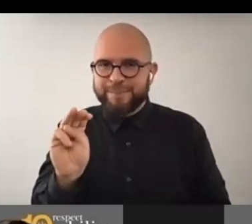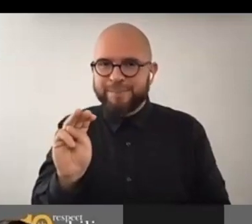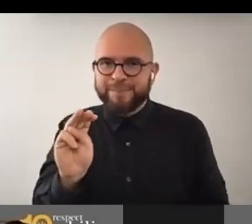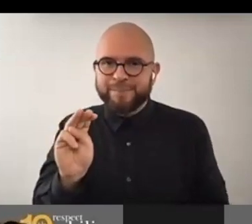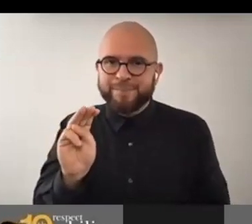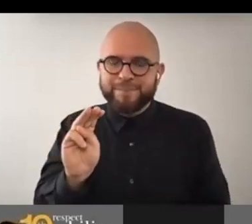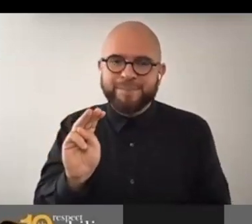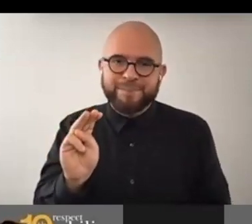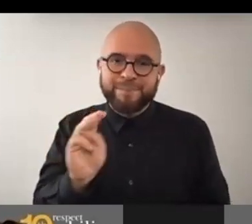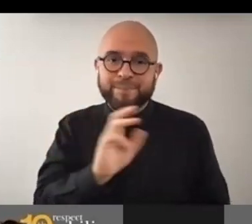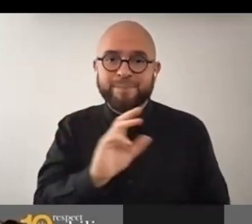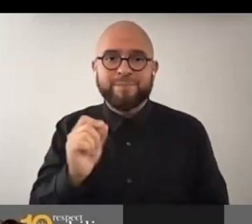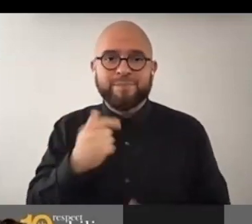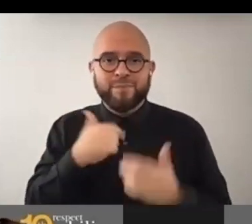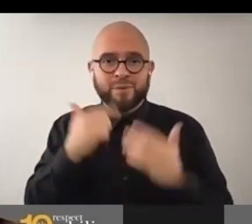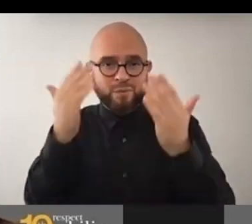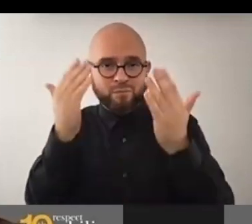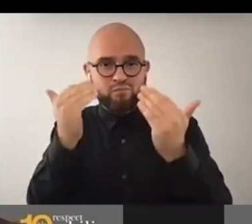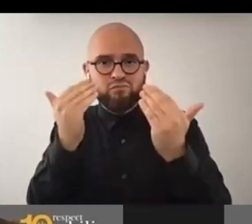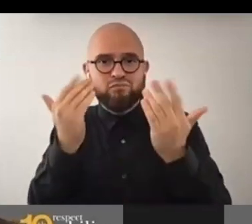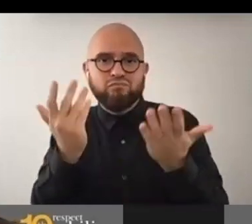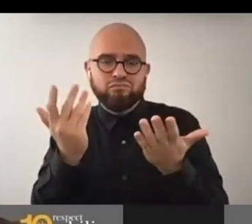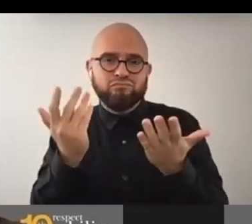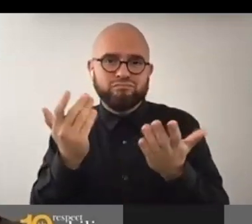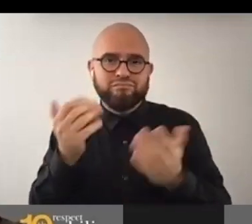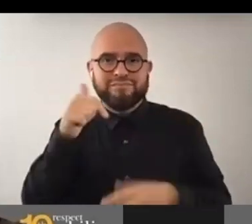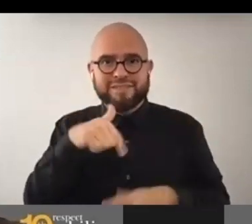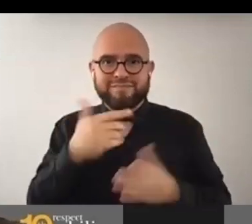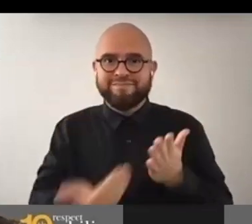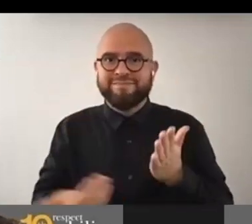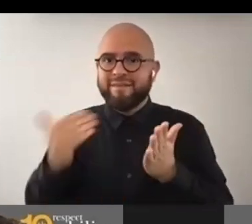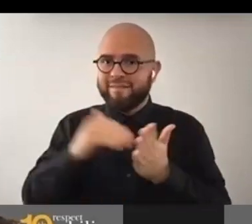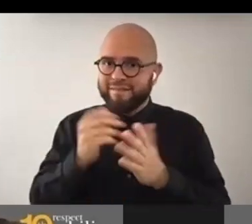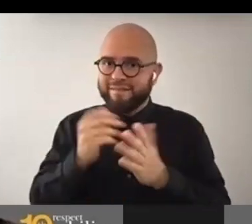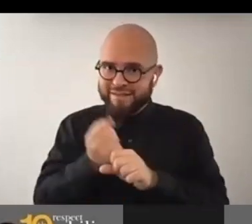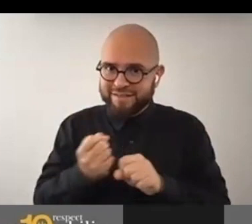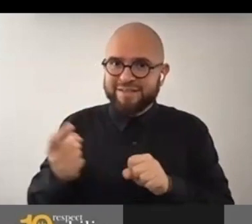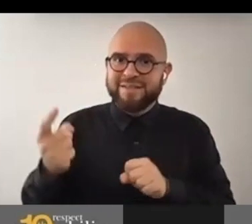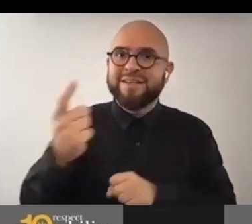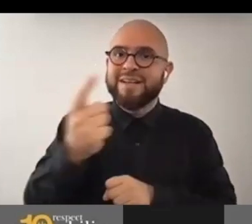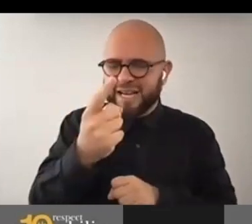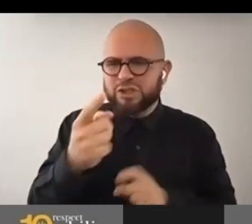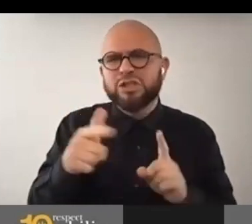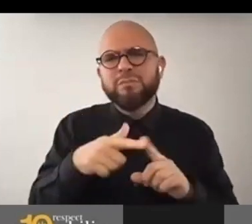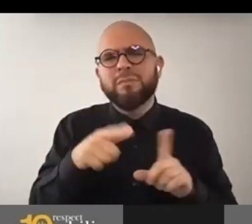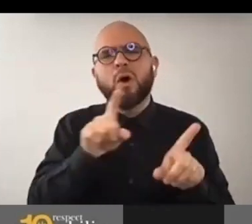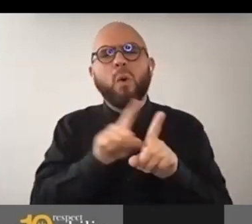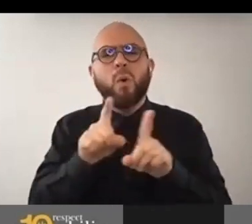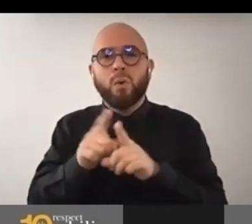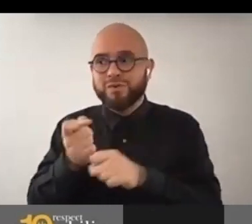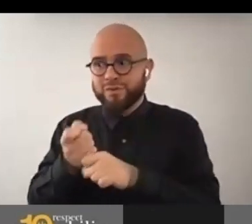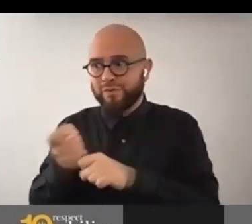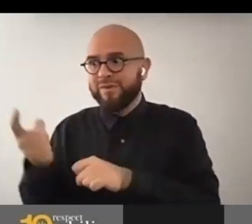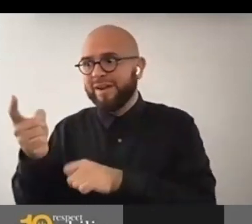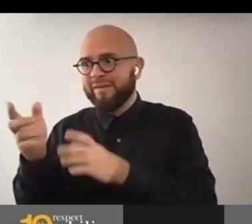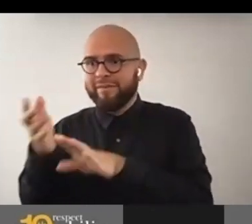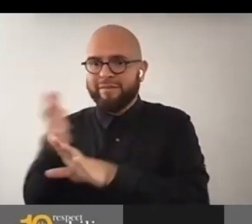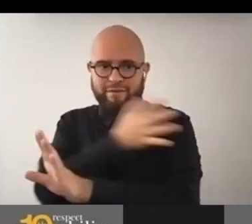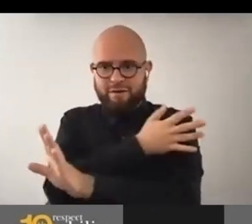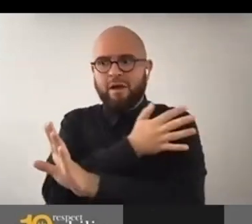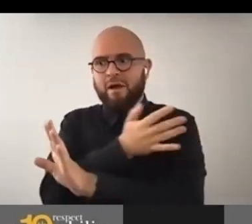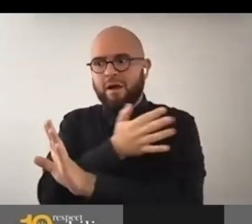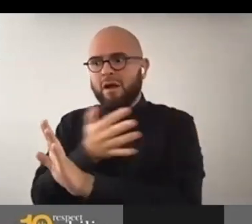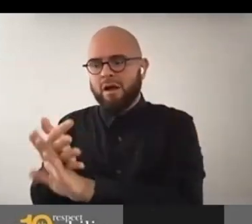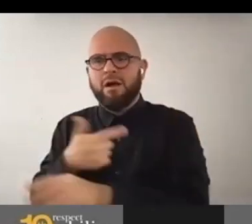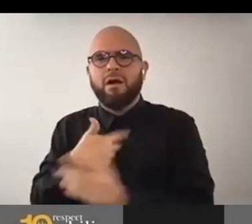You know, we hope to bring this to you next year, but also throughout the year, make sure that we are talking about the importance of